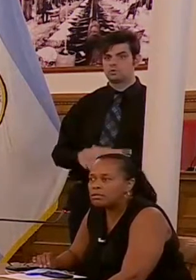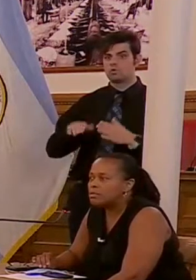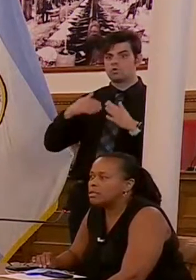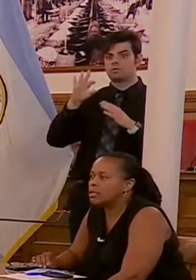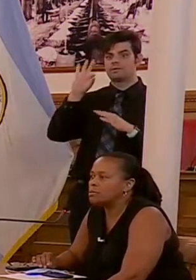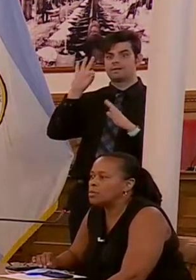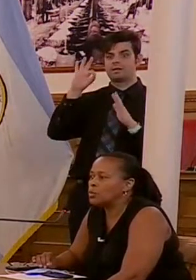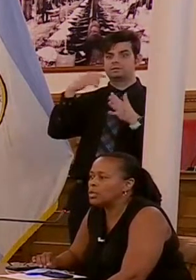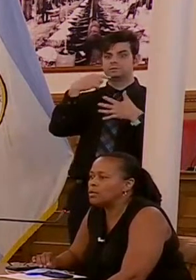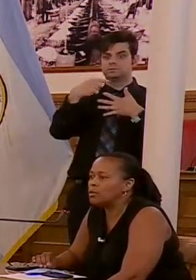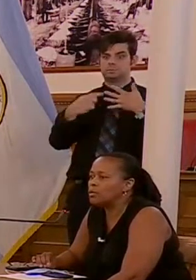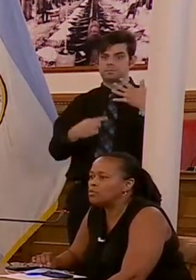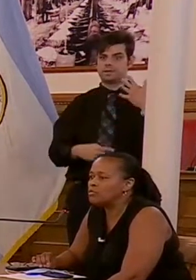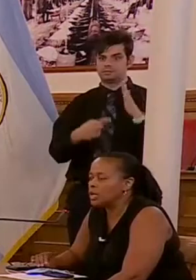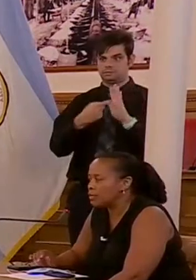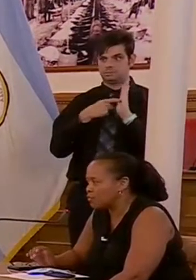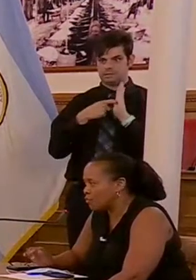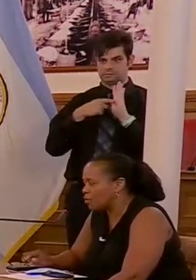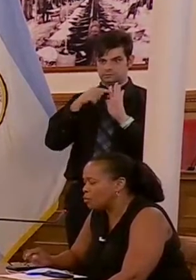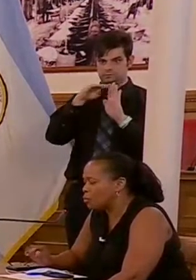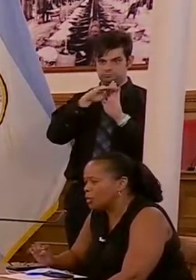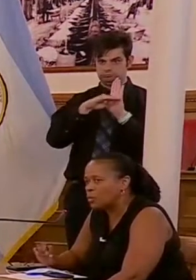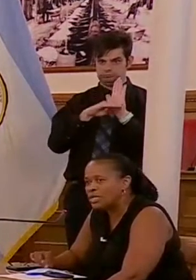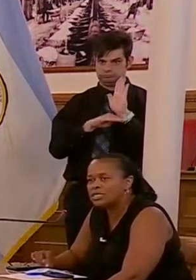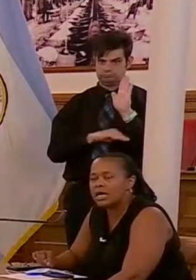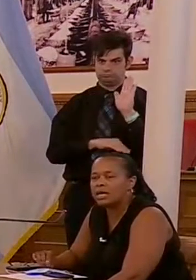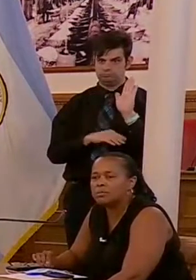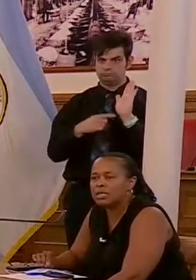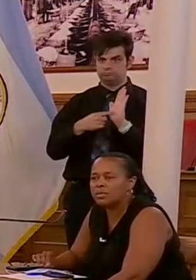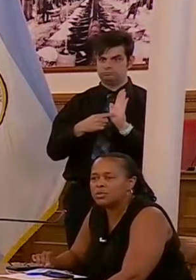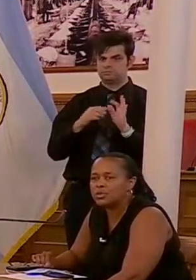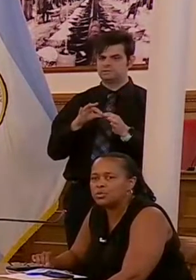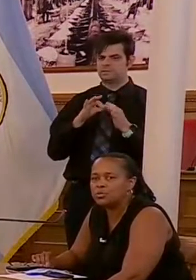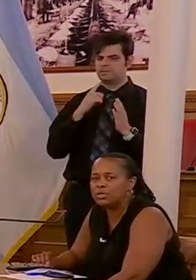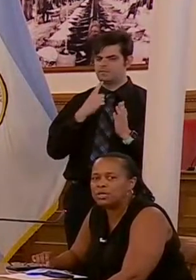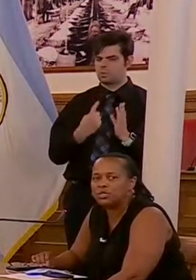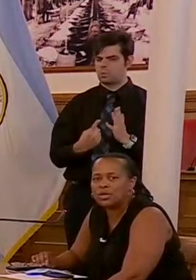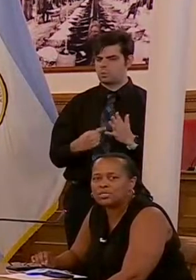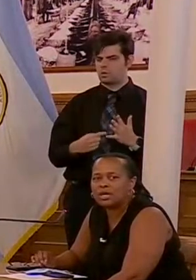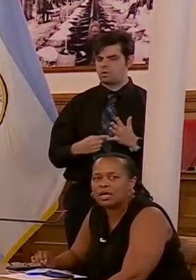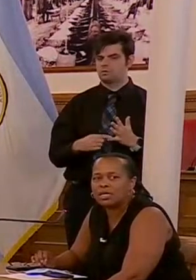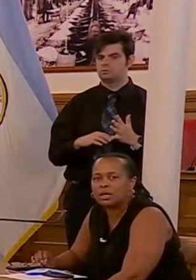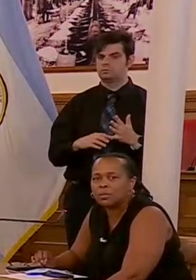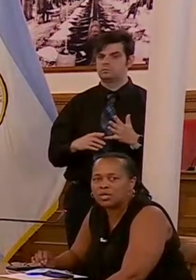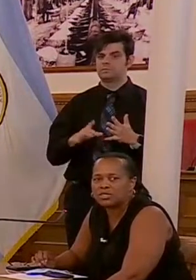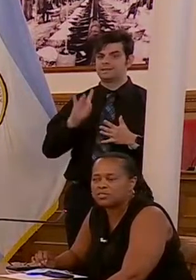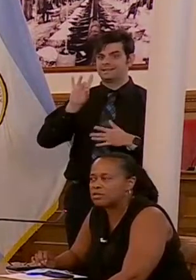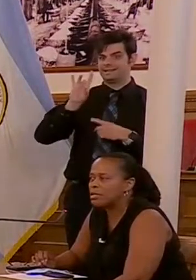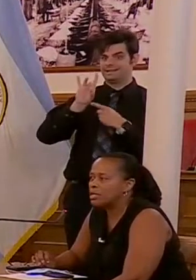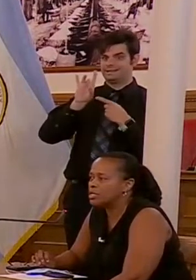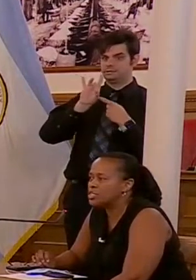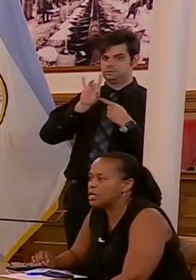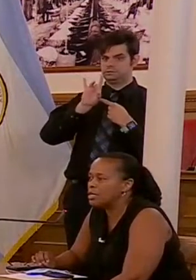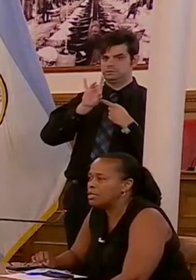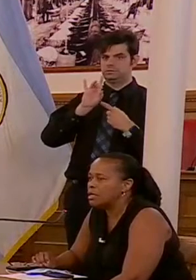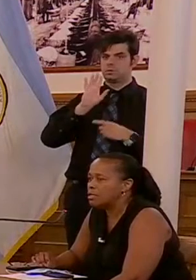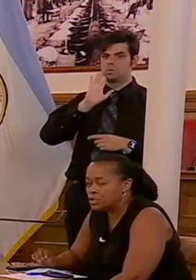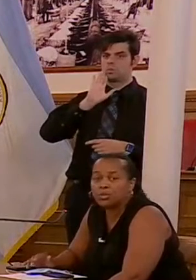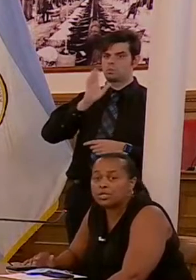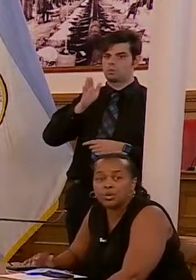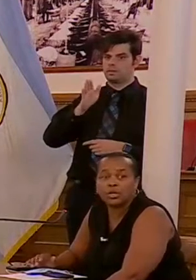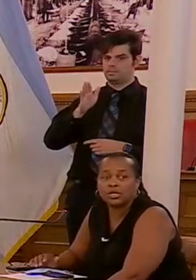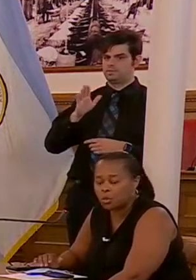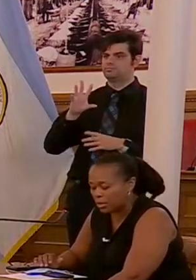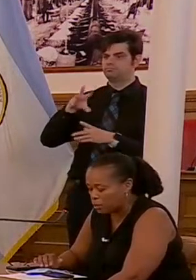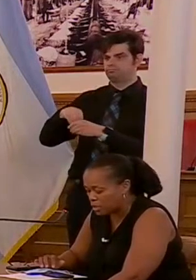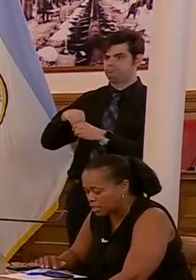one will, from where we stand, be able to be addressed and a process initiated